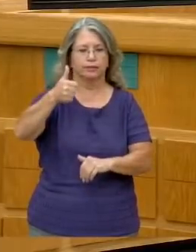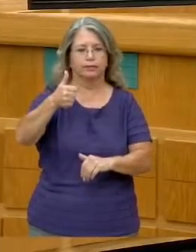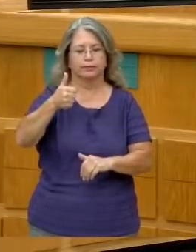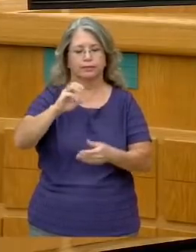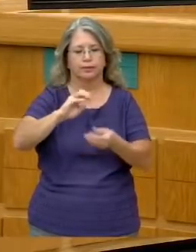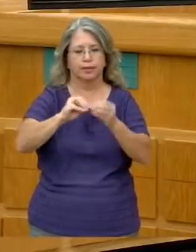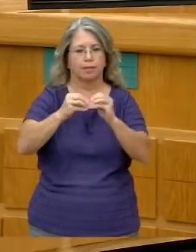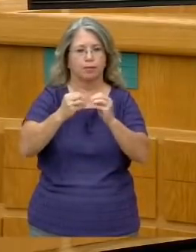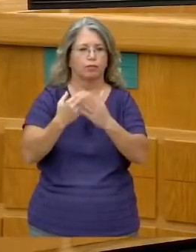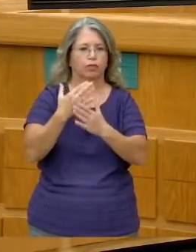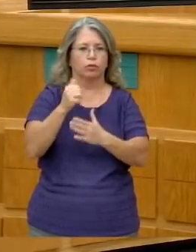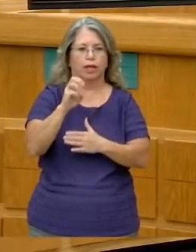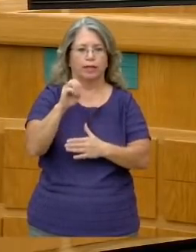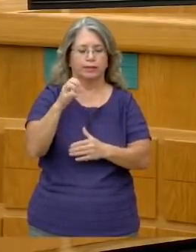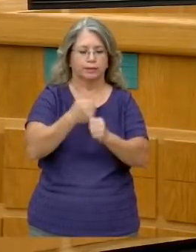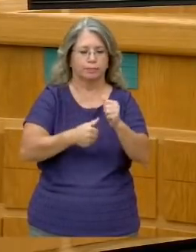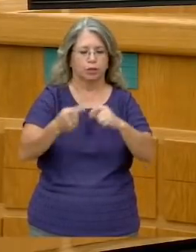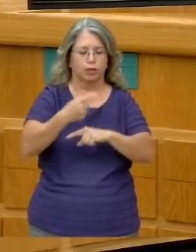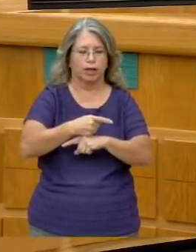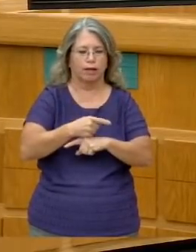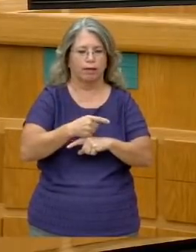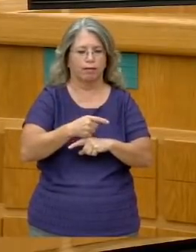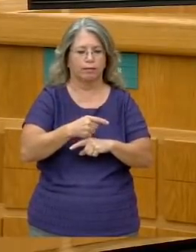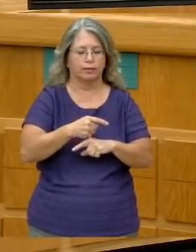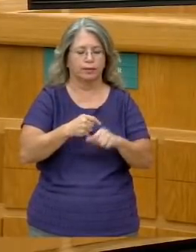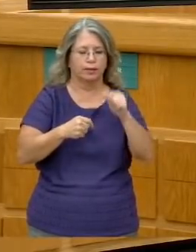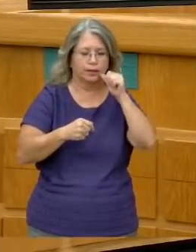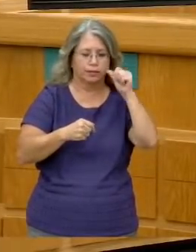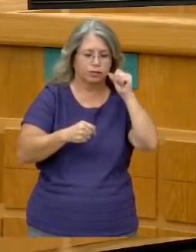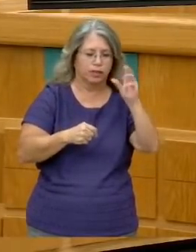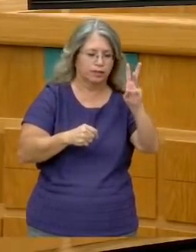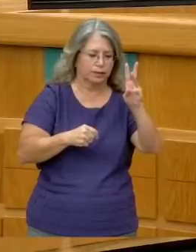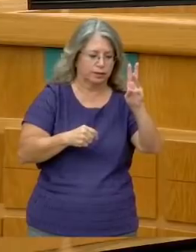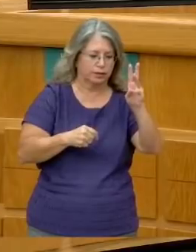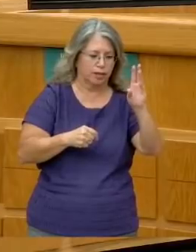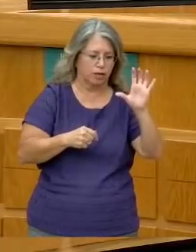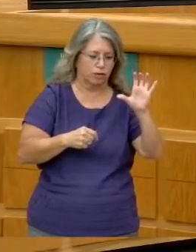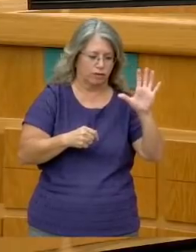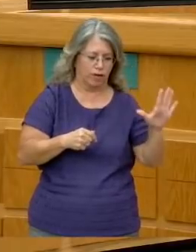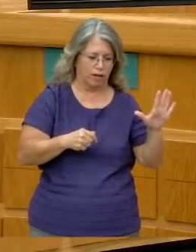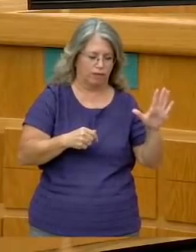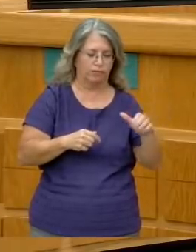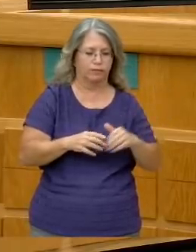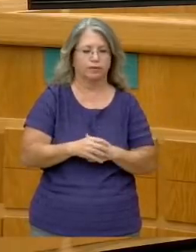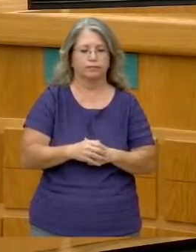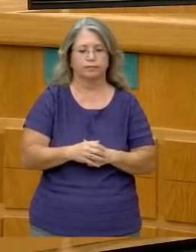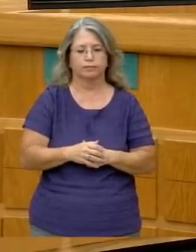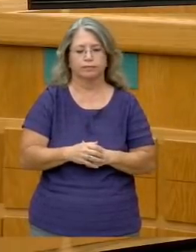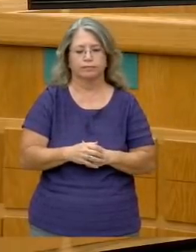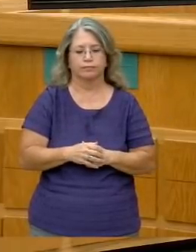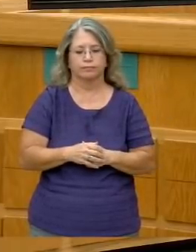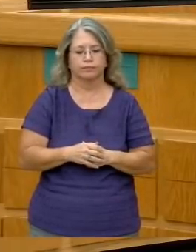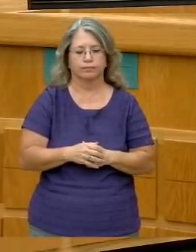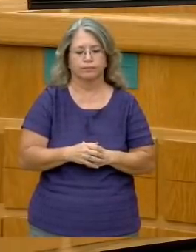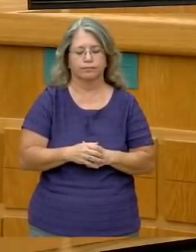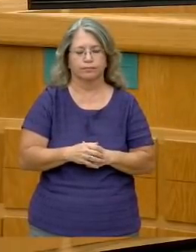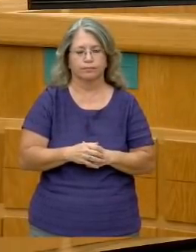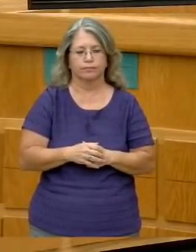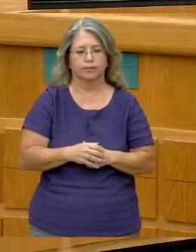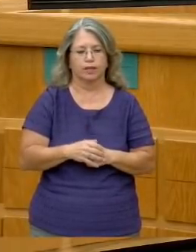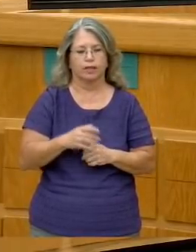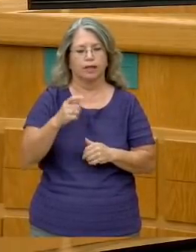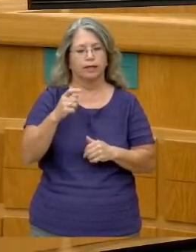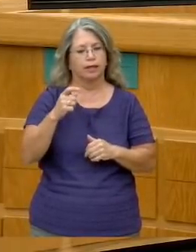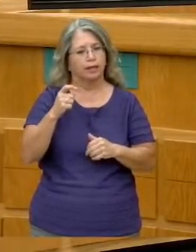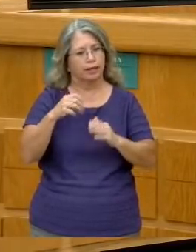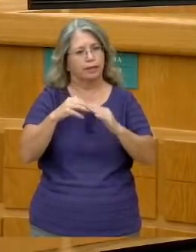number of new cases per day, second to yesterday's 605. And while it's a little less than